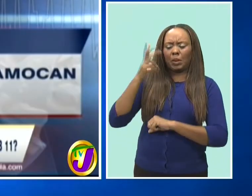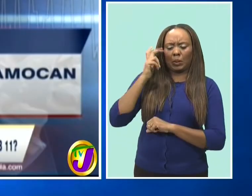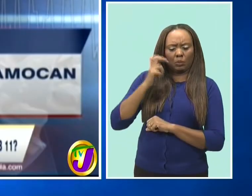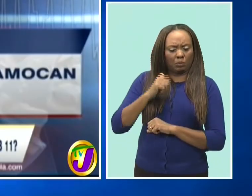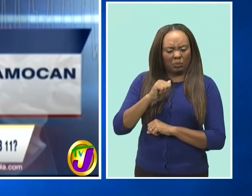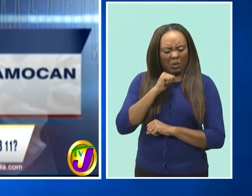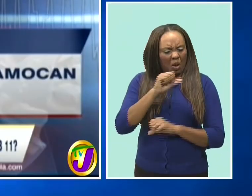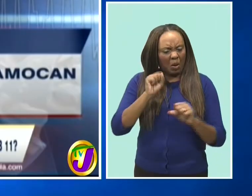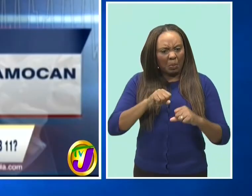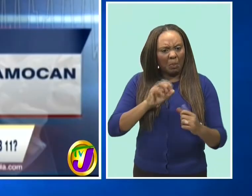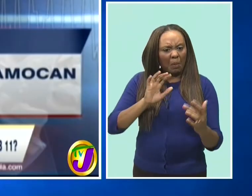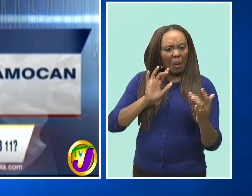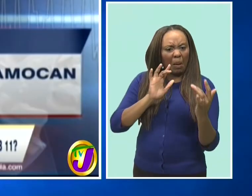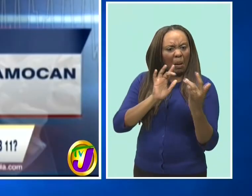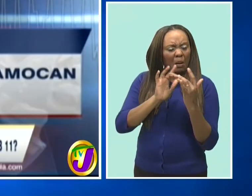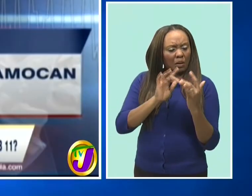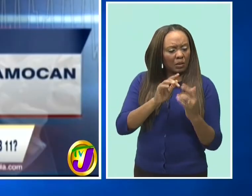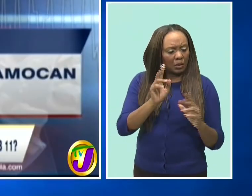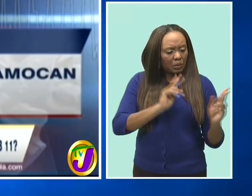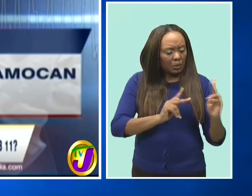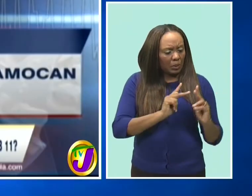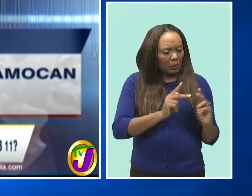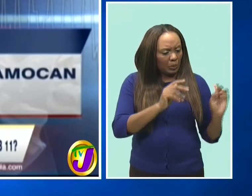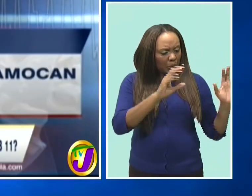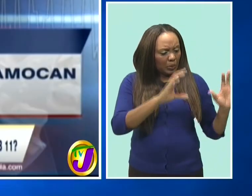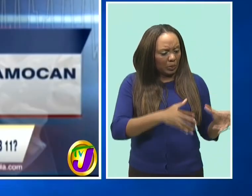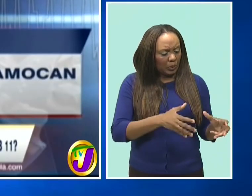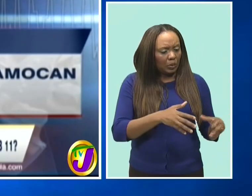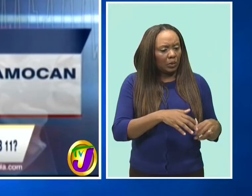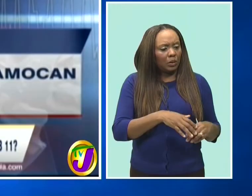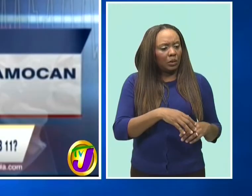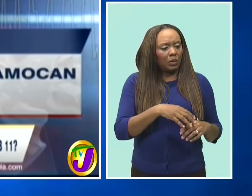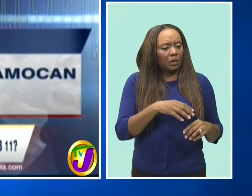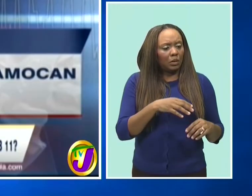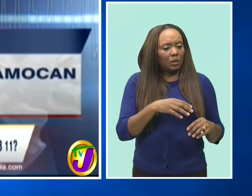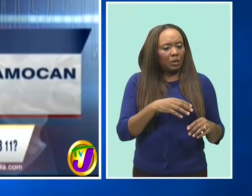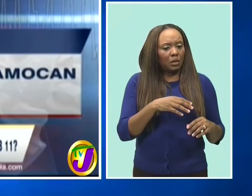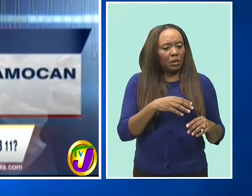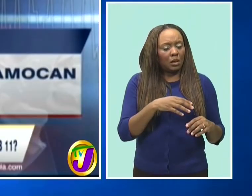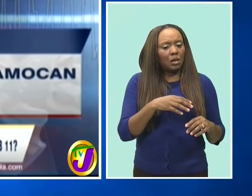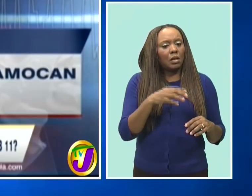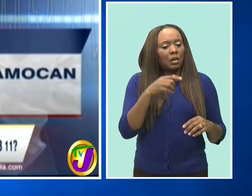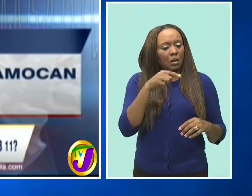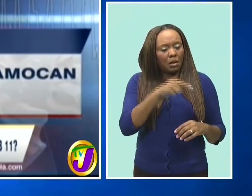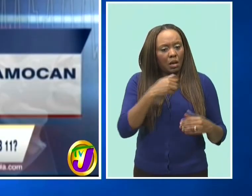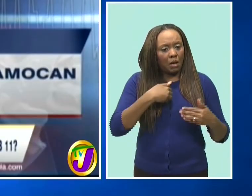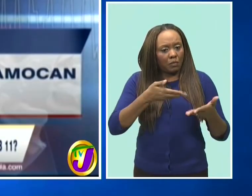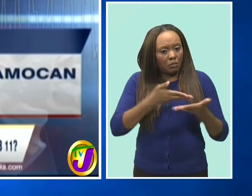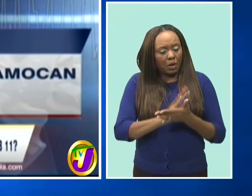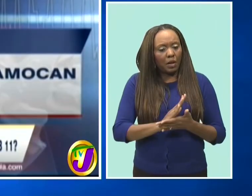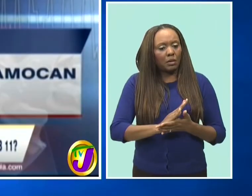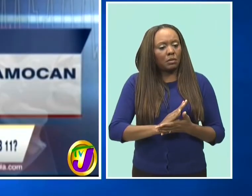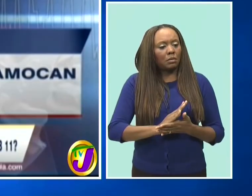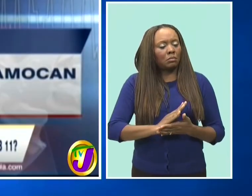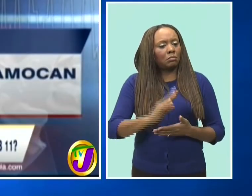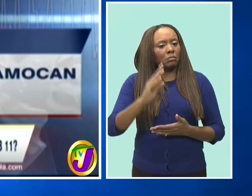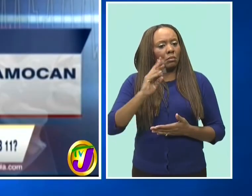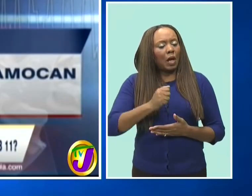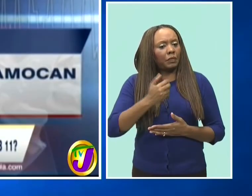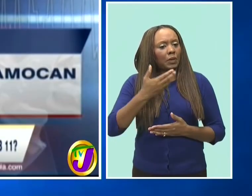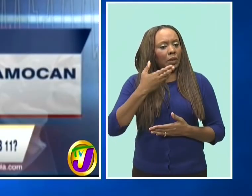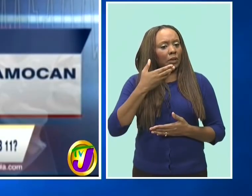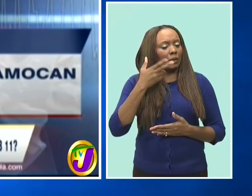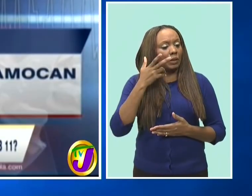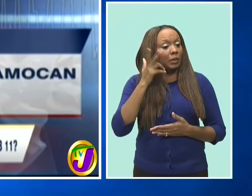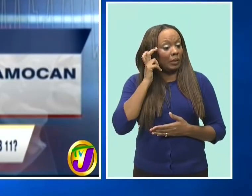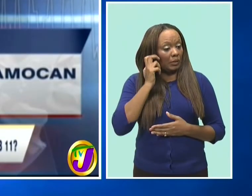The individuals who are being deported have a right to be heard. They have a right to have